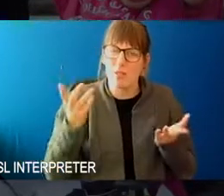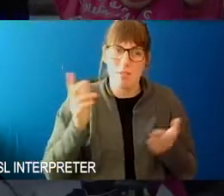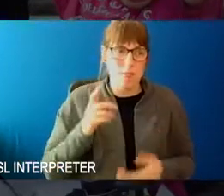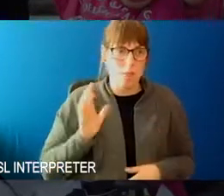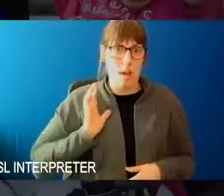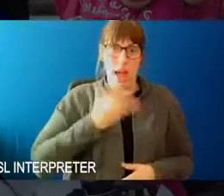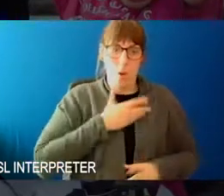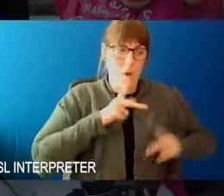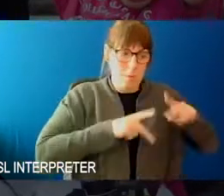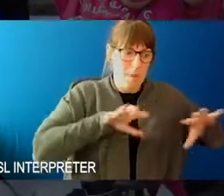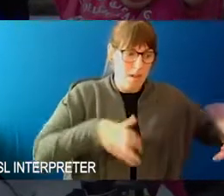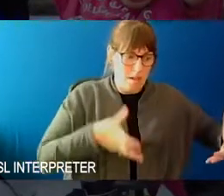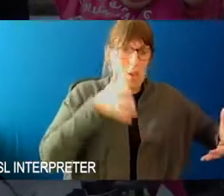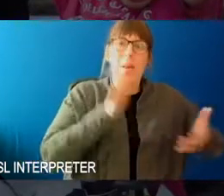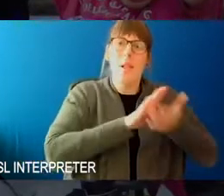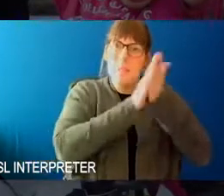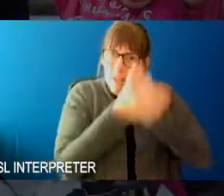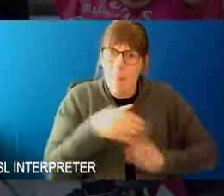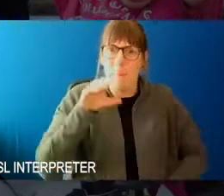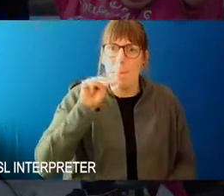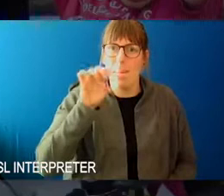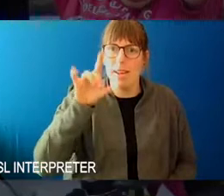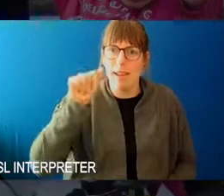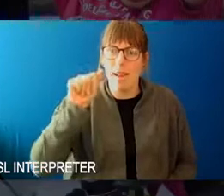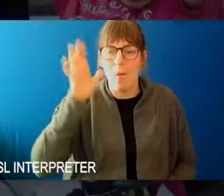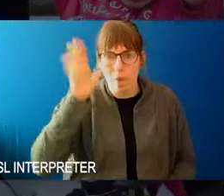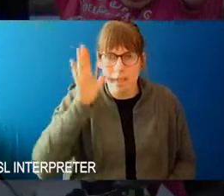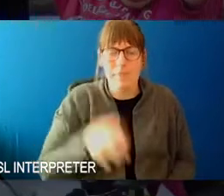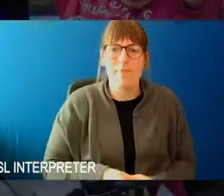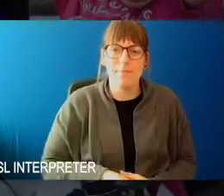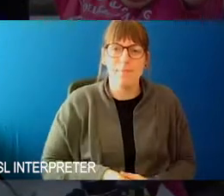wanted the lived experience of their audience to become the media.